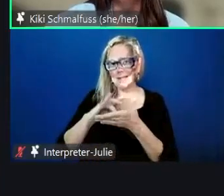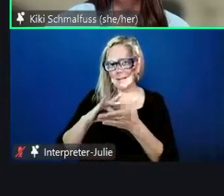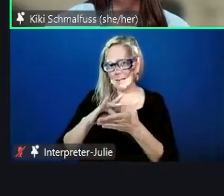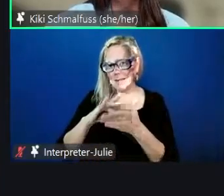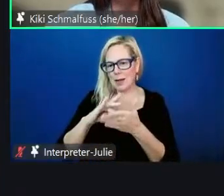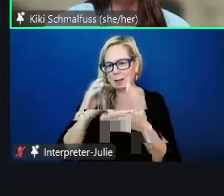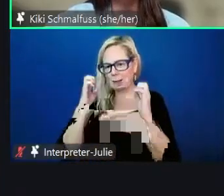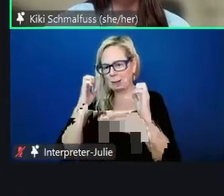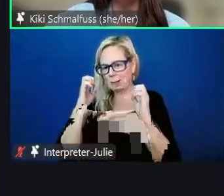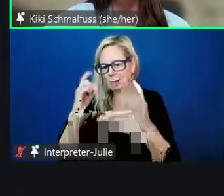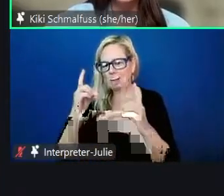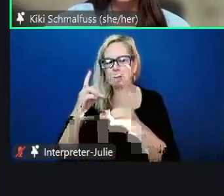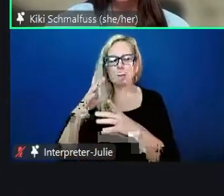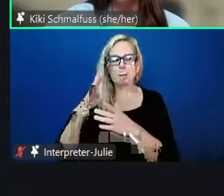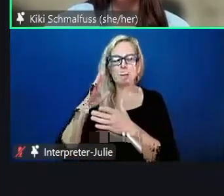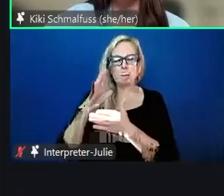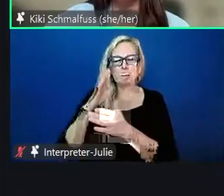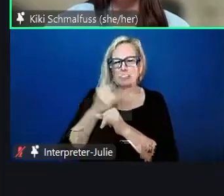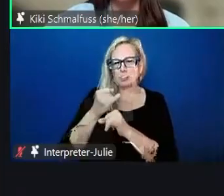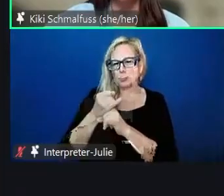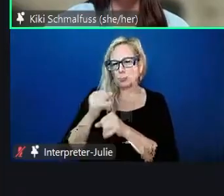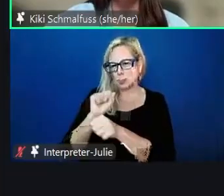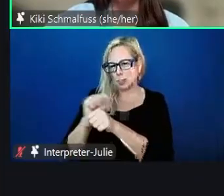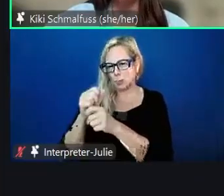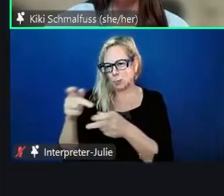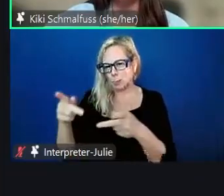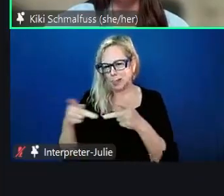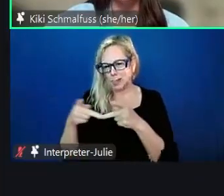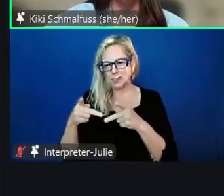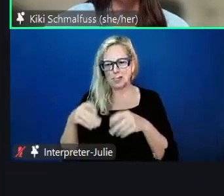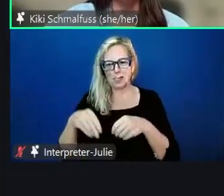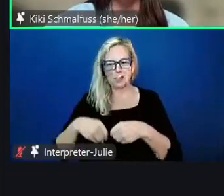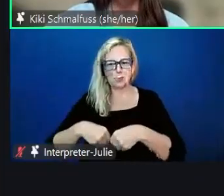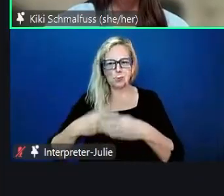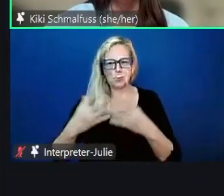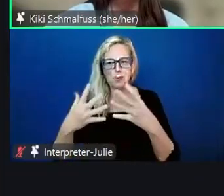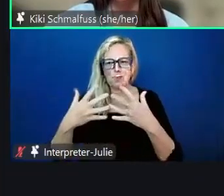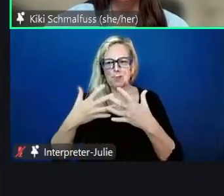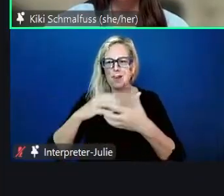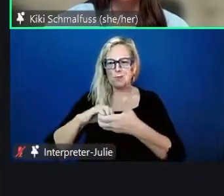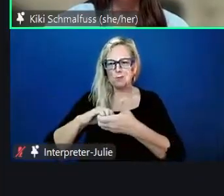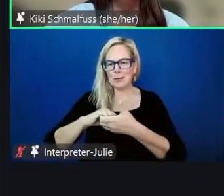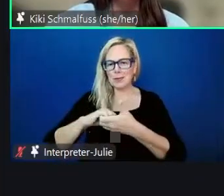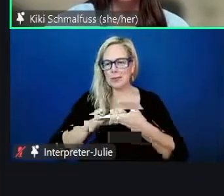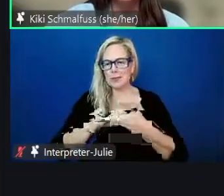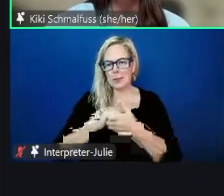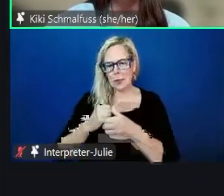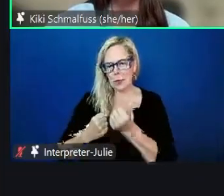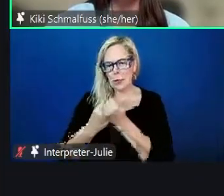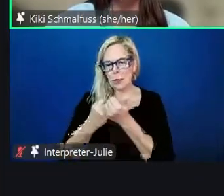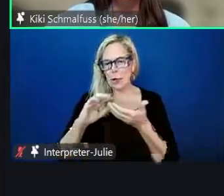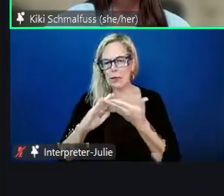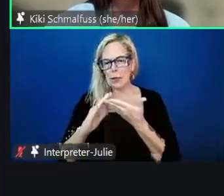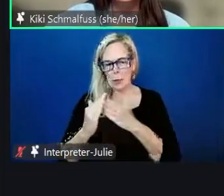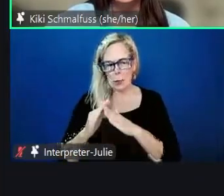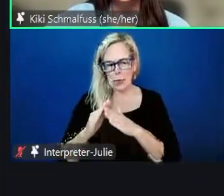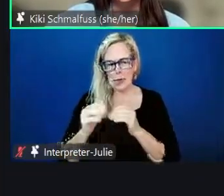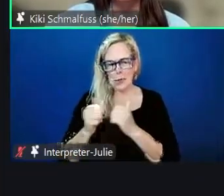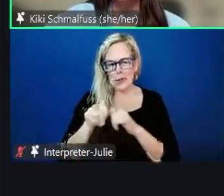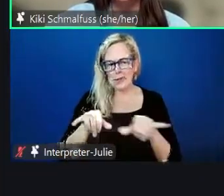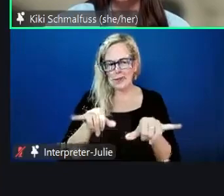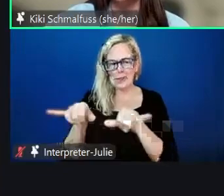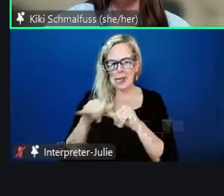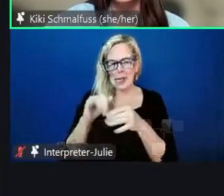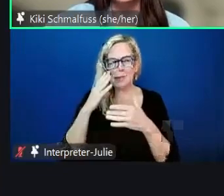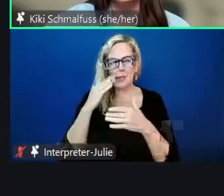workplace, to build a supportive community and network with peers or colleagues who have had similar experiences, and to form a personal